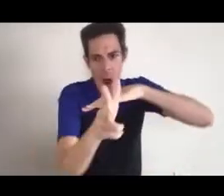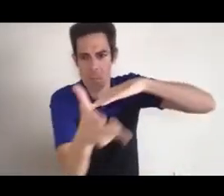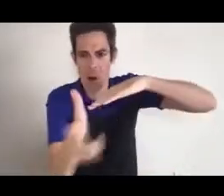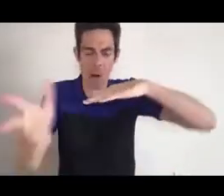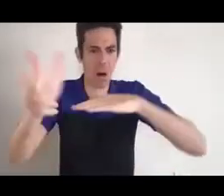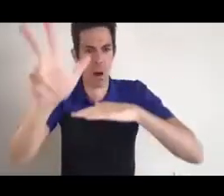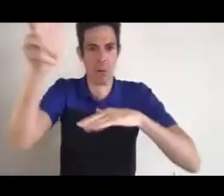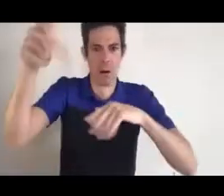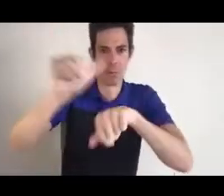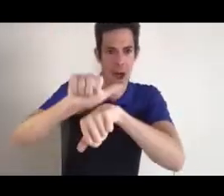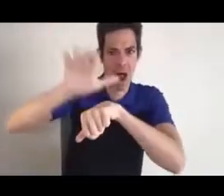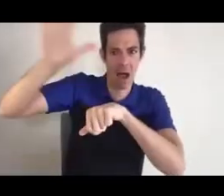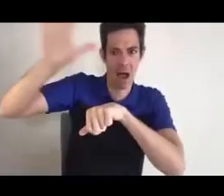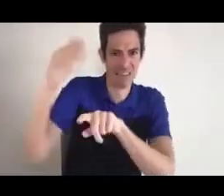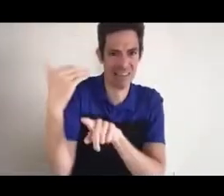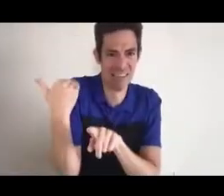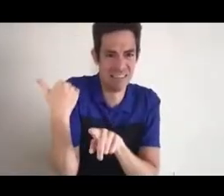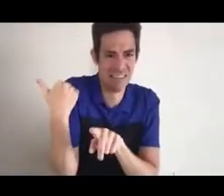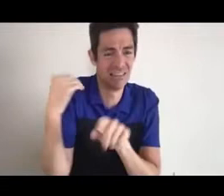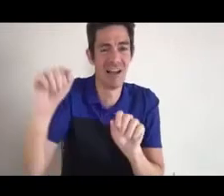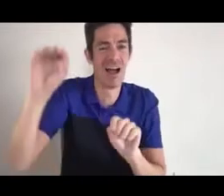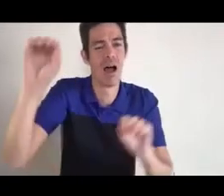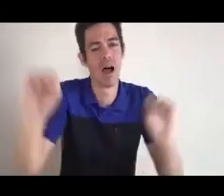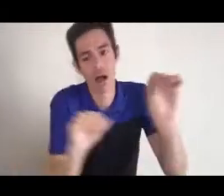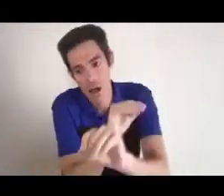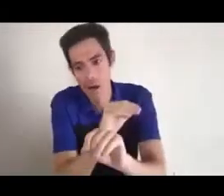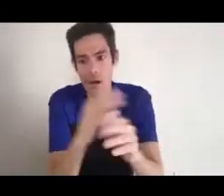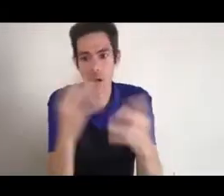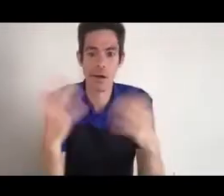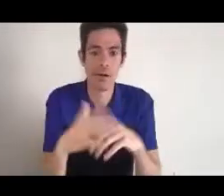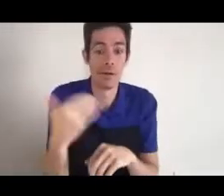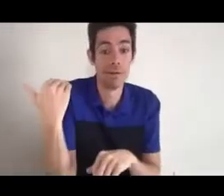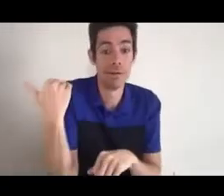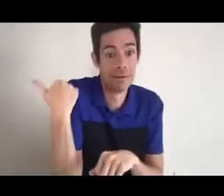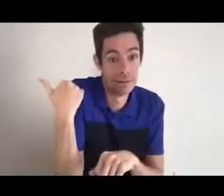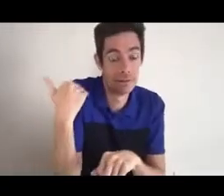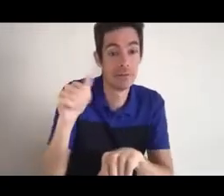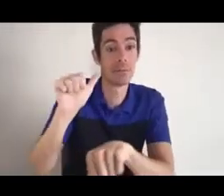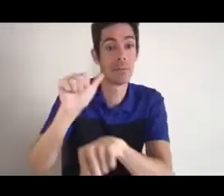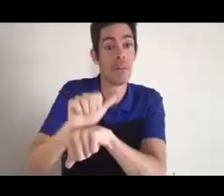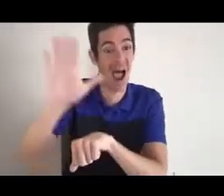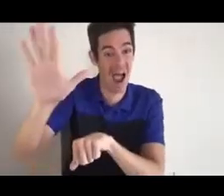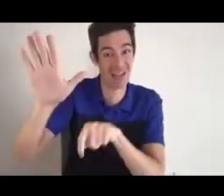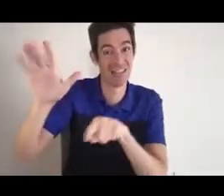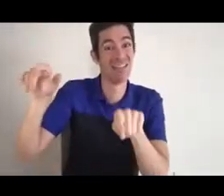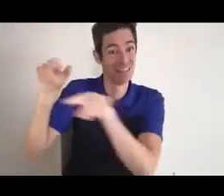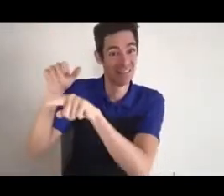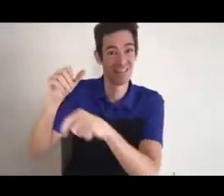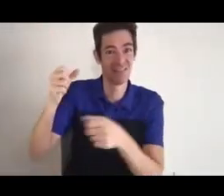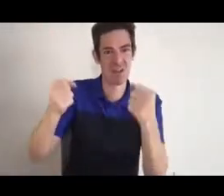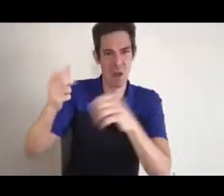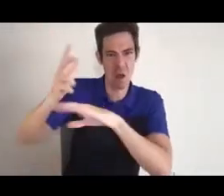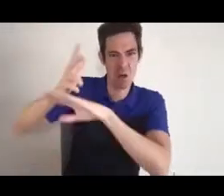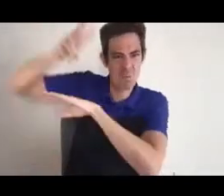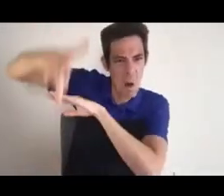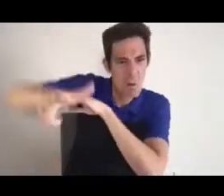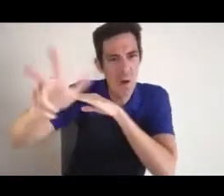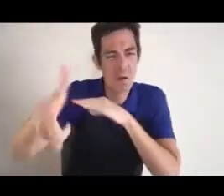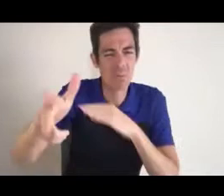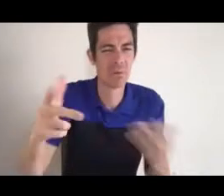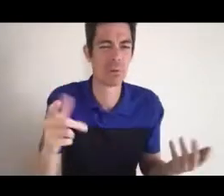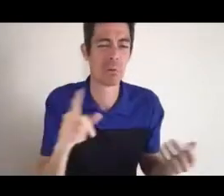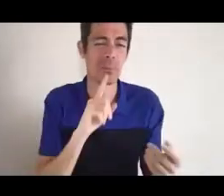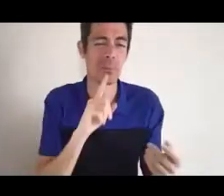So you can show the vehicle driving roughly on the mountains and move things around. So a while ago,